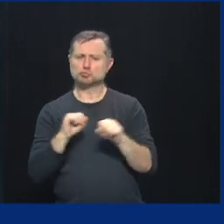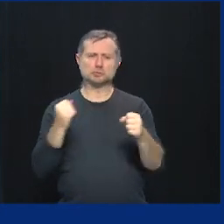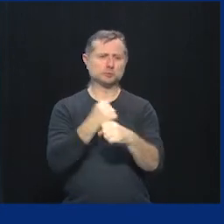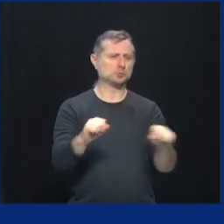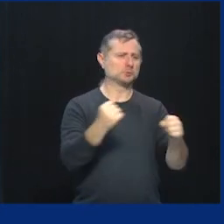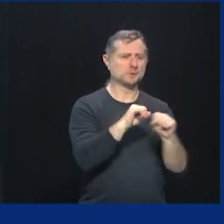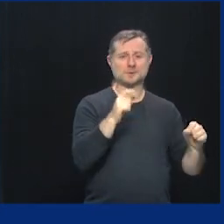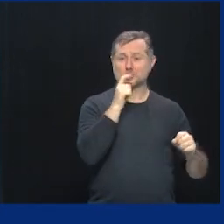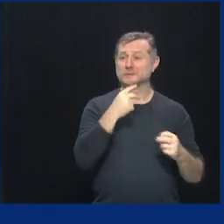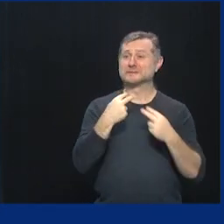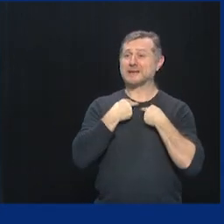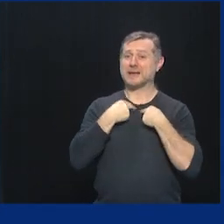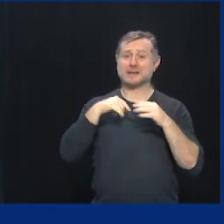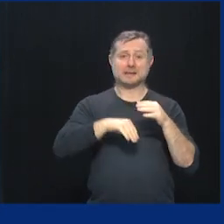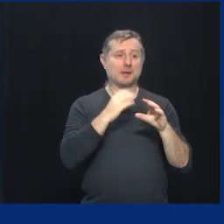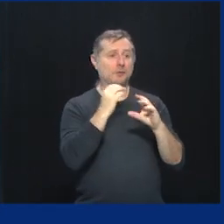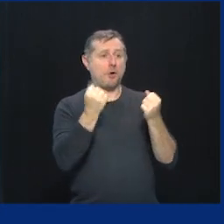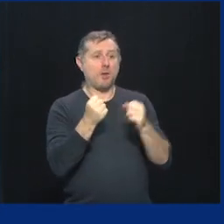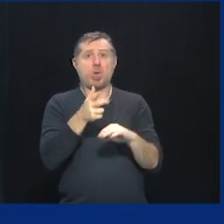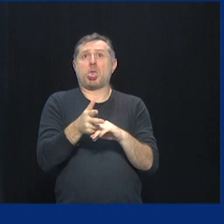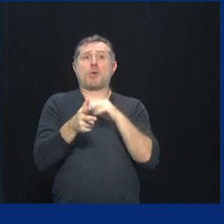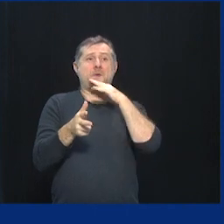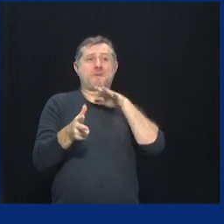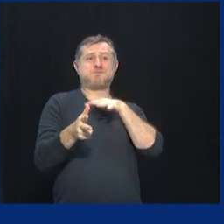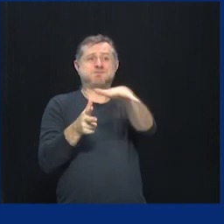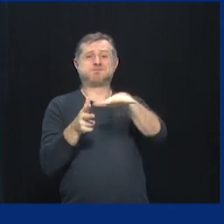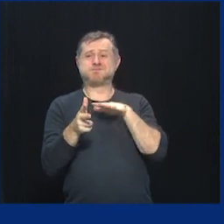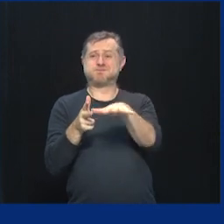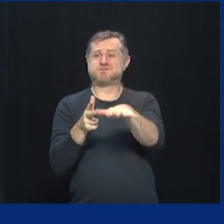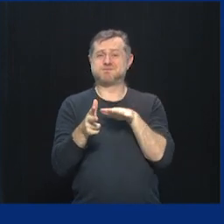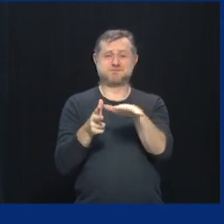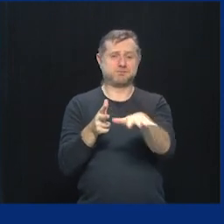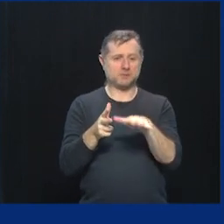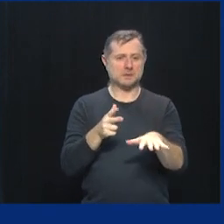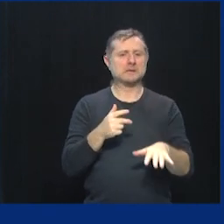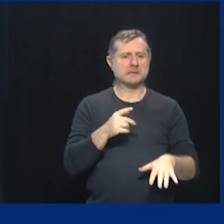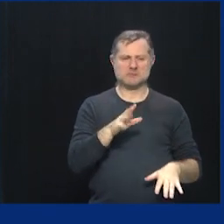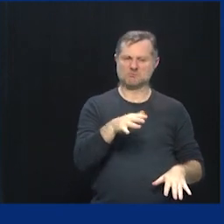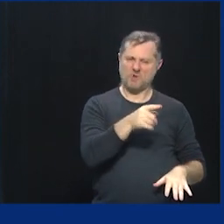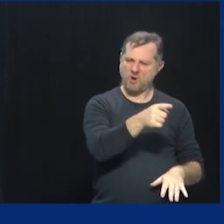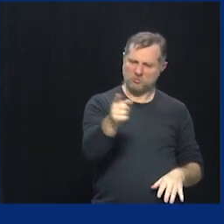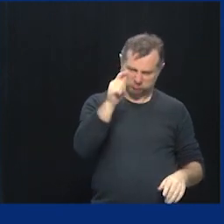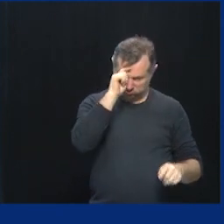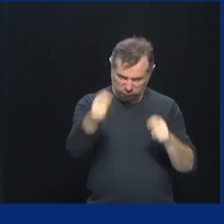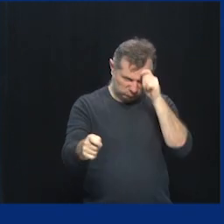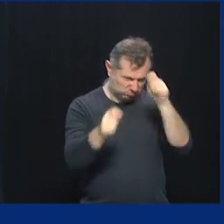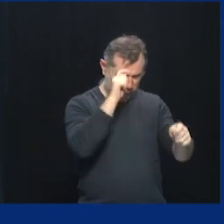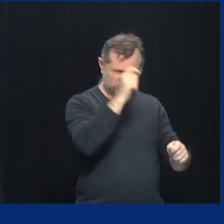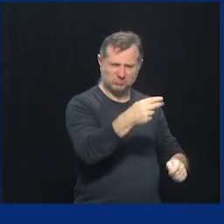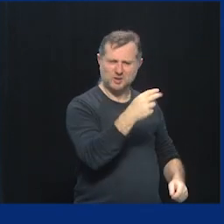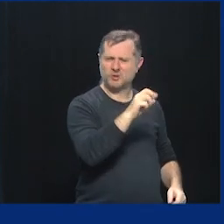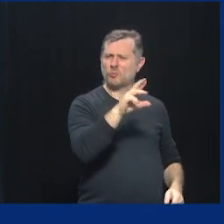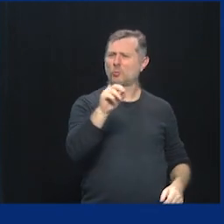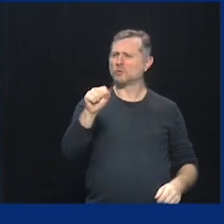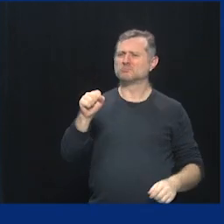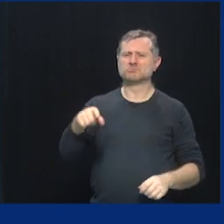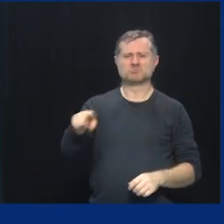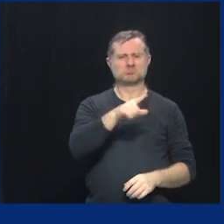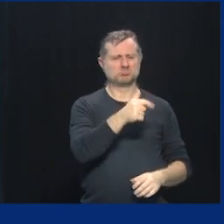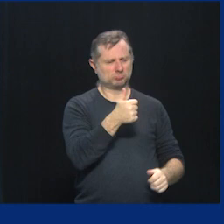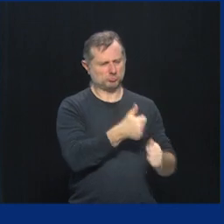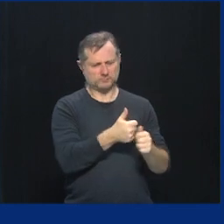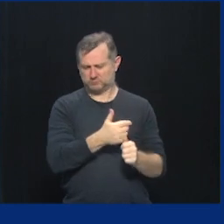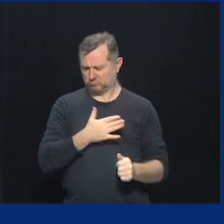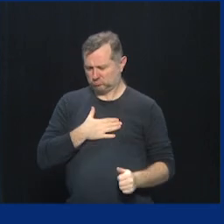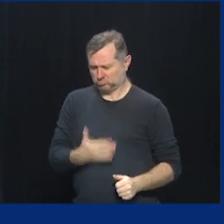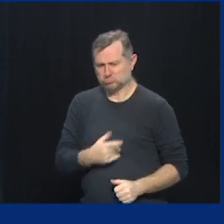in their cars, they are really heroes, putting themselves at risk